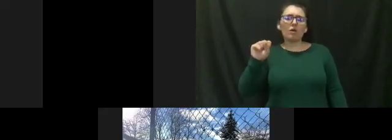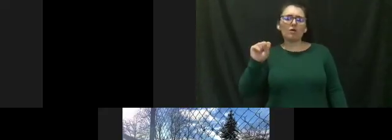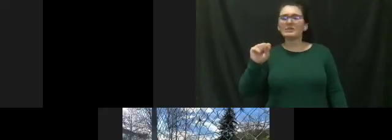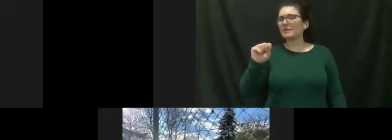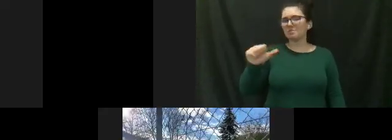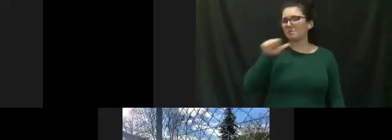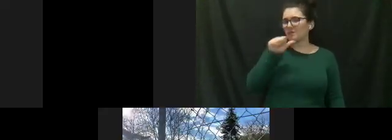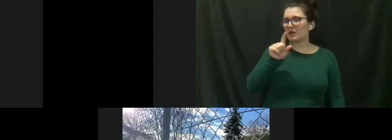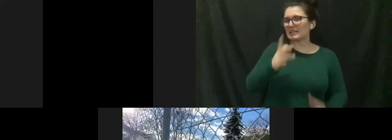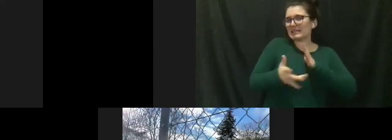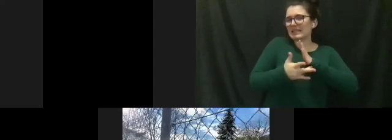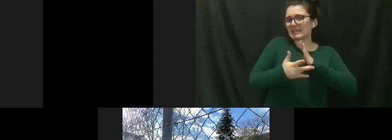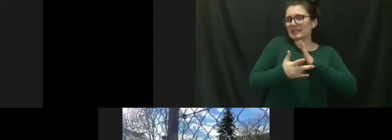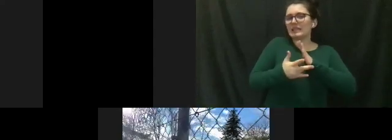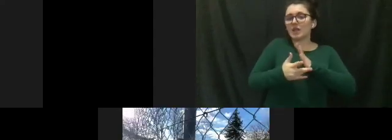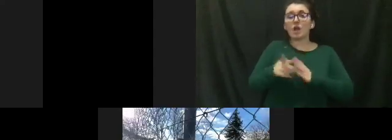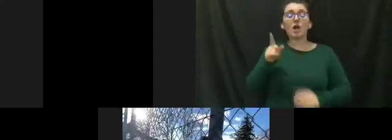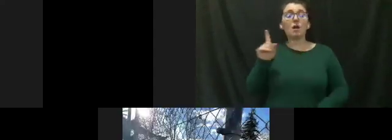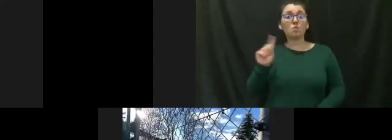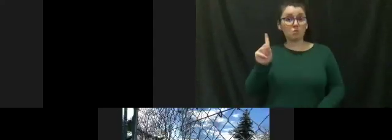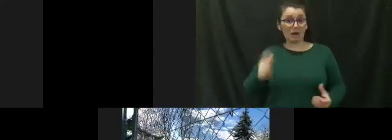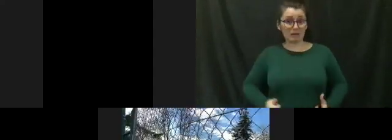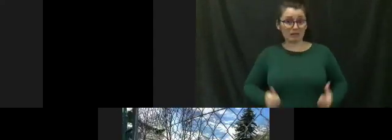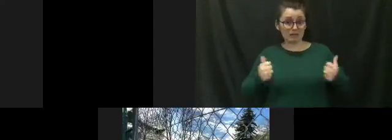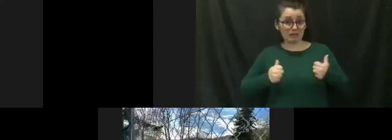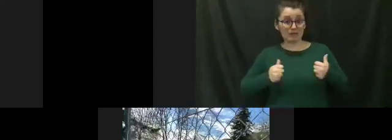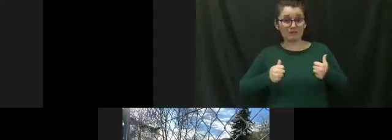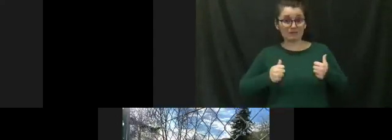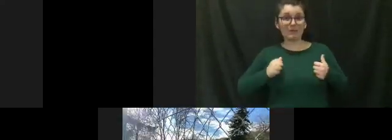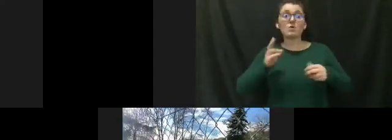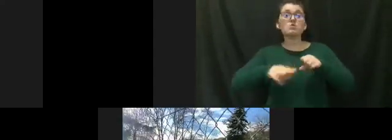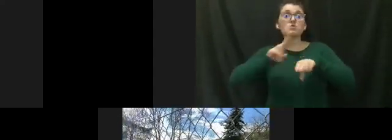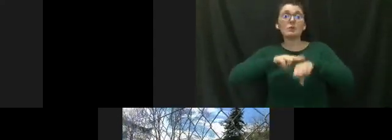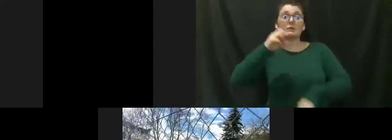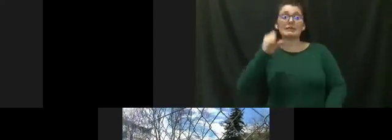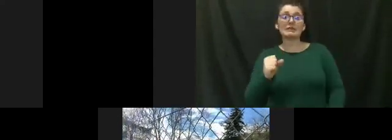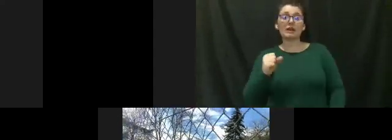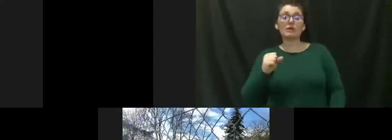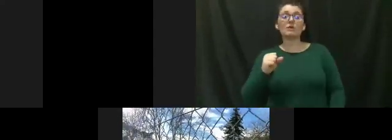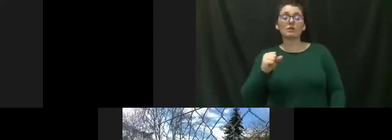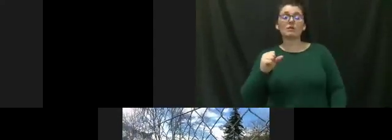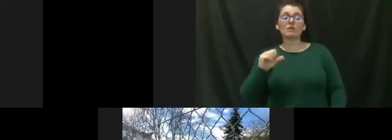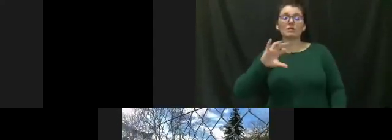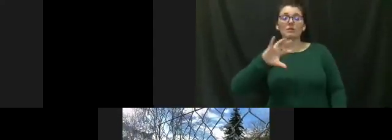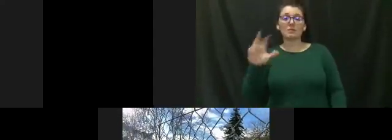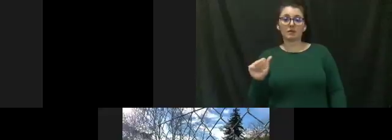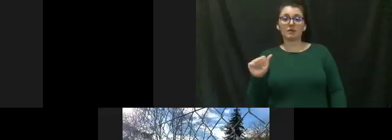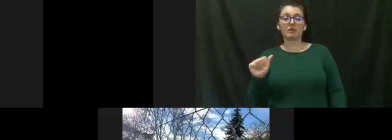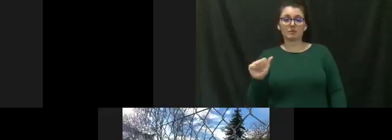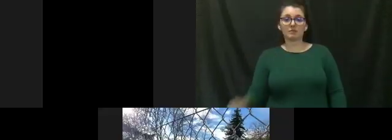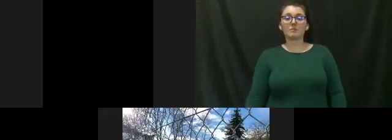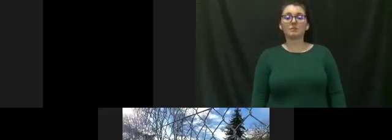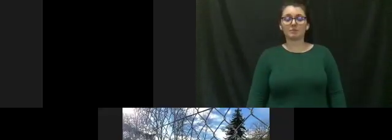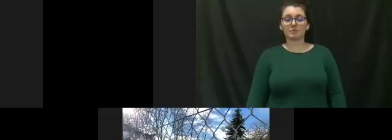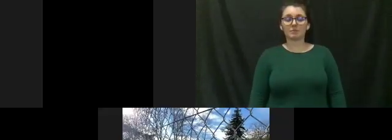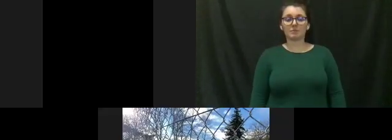And these guys are found in South America. So we have two maned wolves here at Wildlife Safari. And believe it or